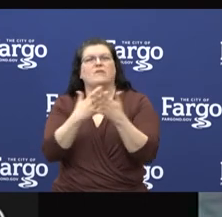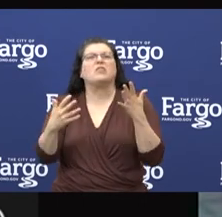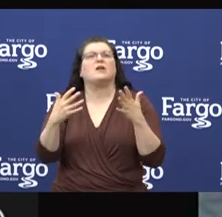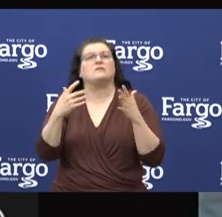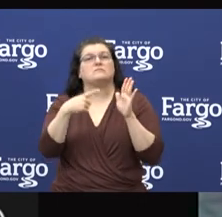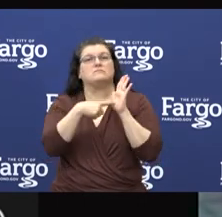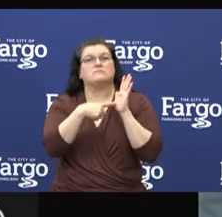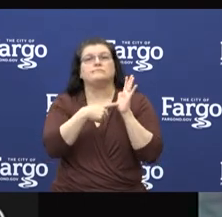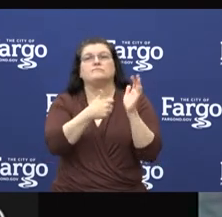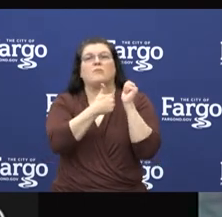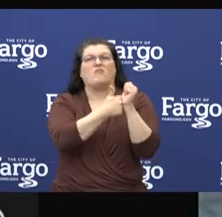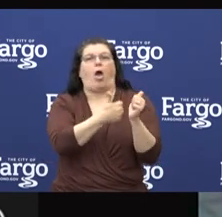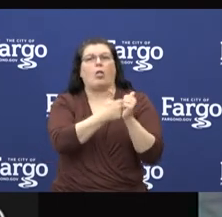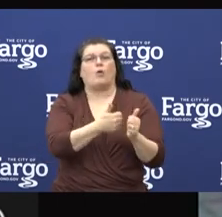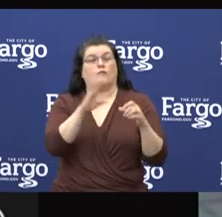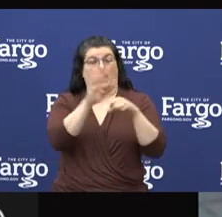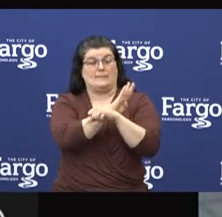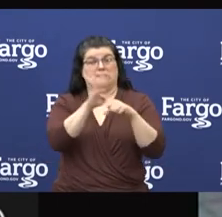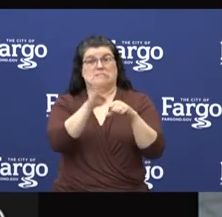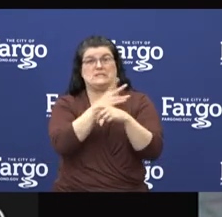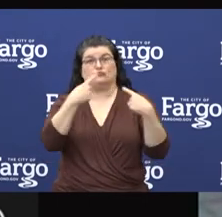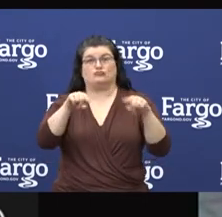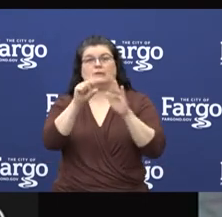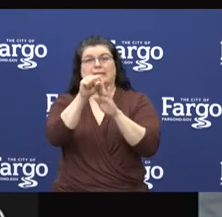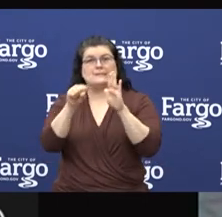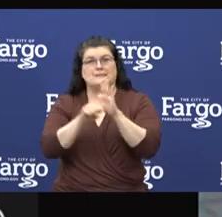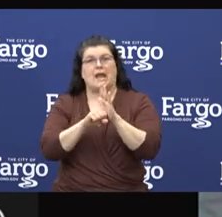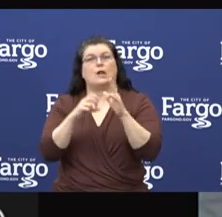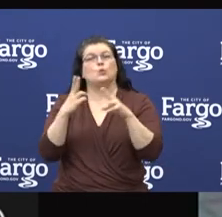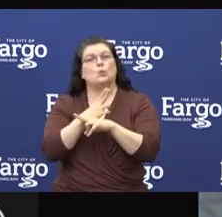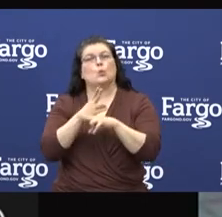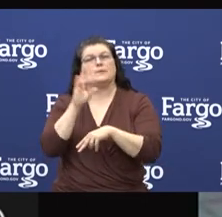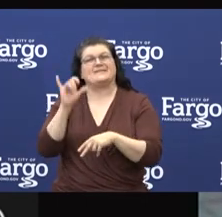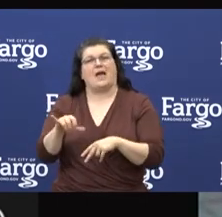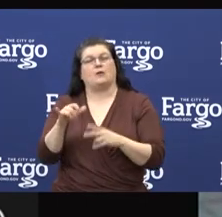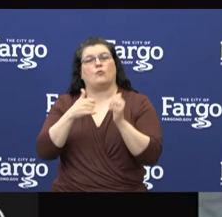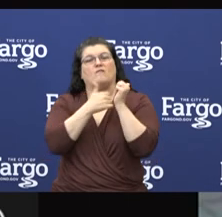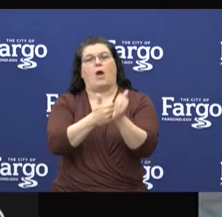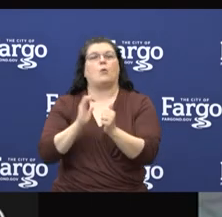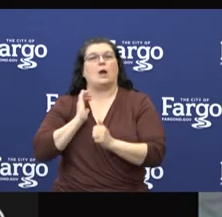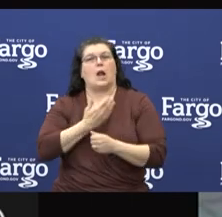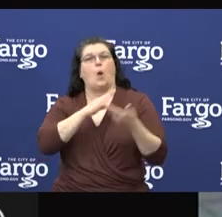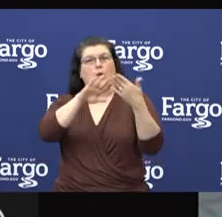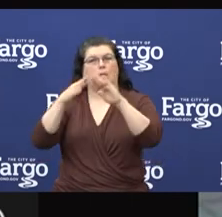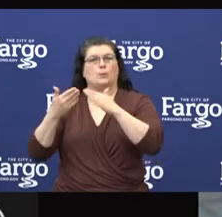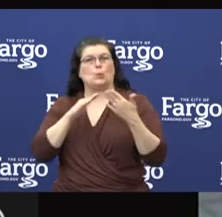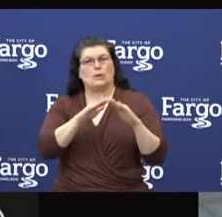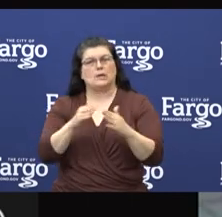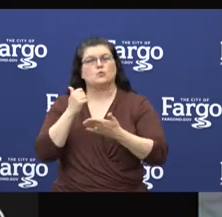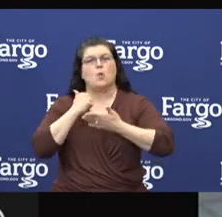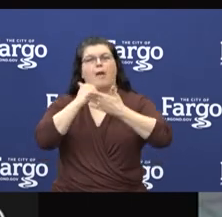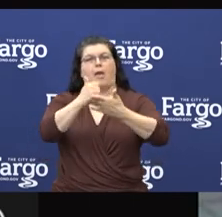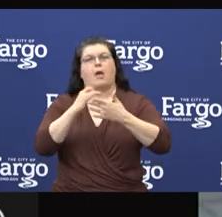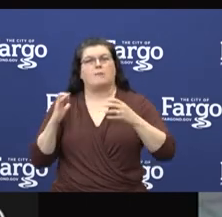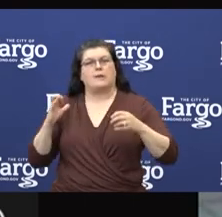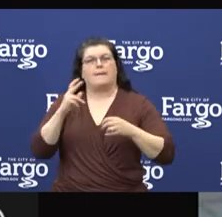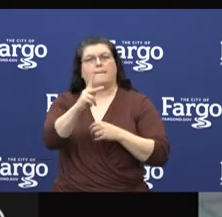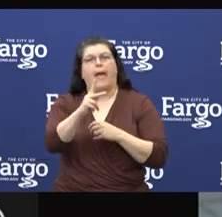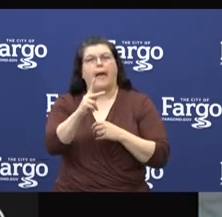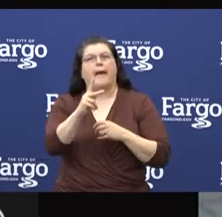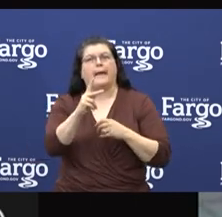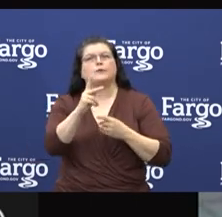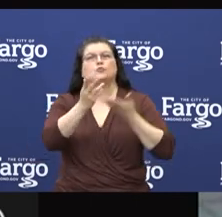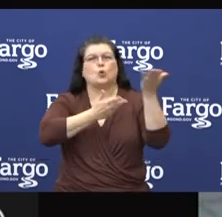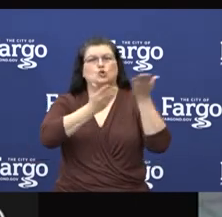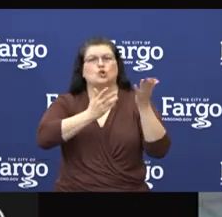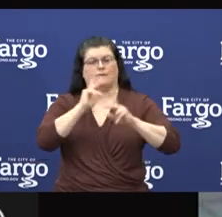things that various businesses are doing across the state and in our community that can help you get back to that